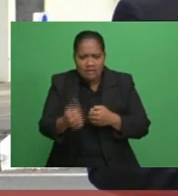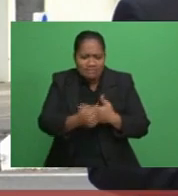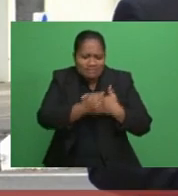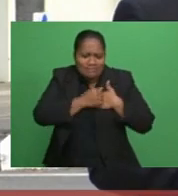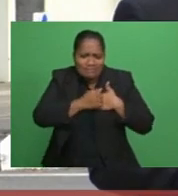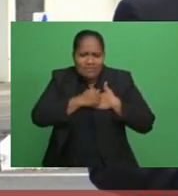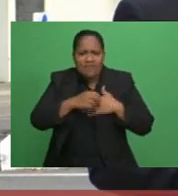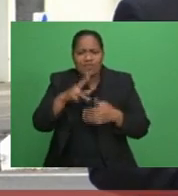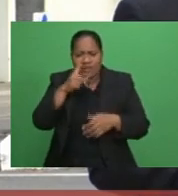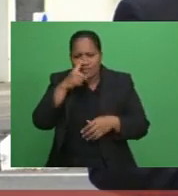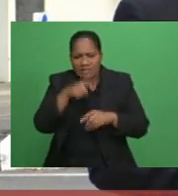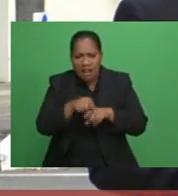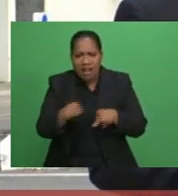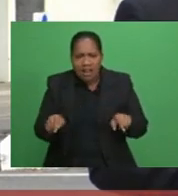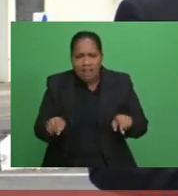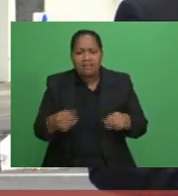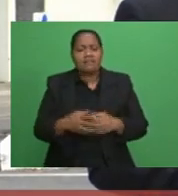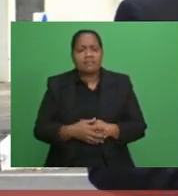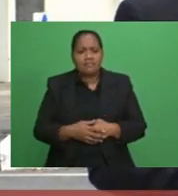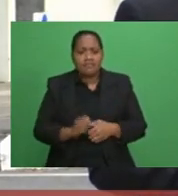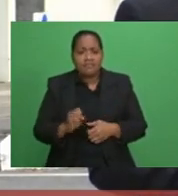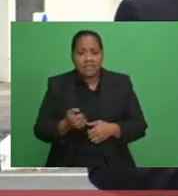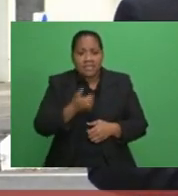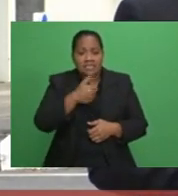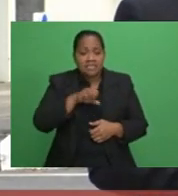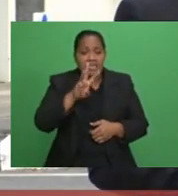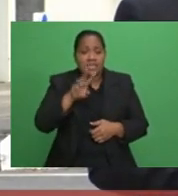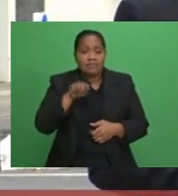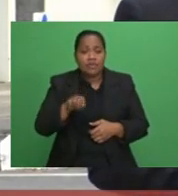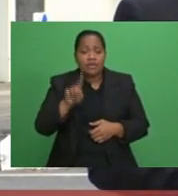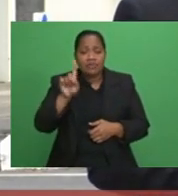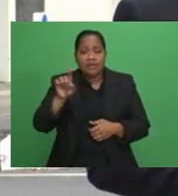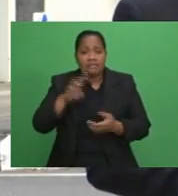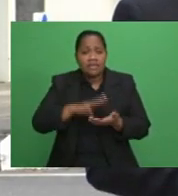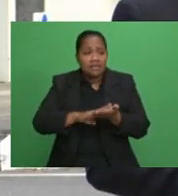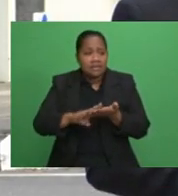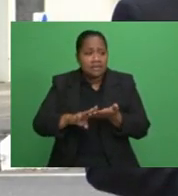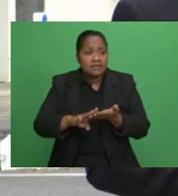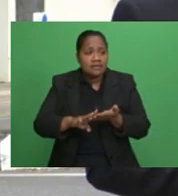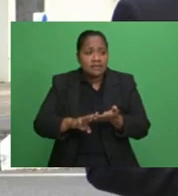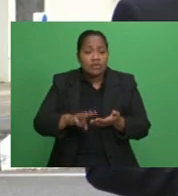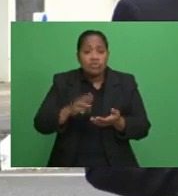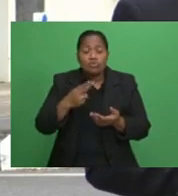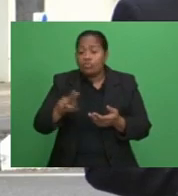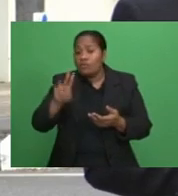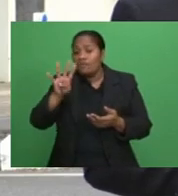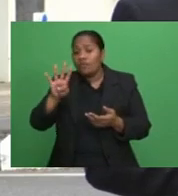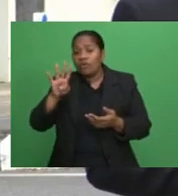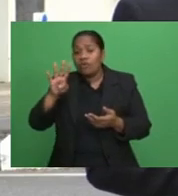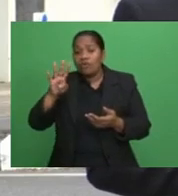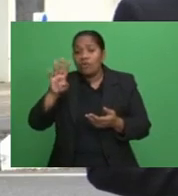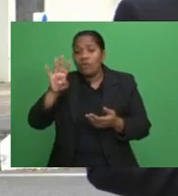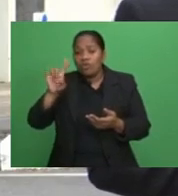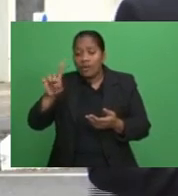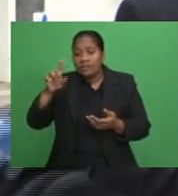was dropped from $563.1 million to $419.4 million